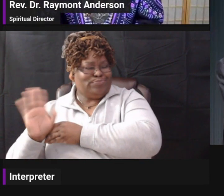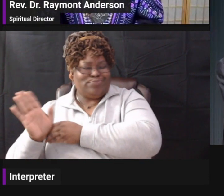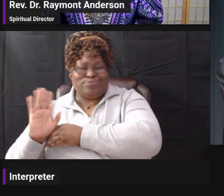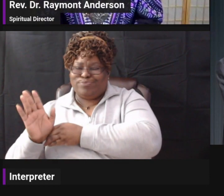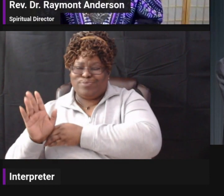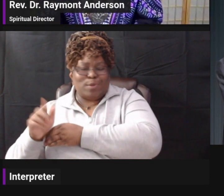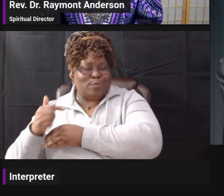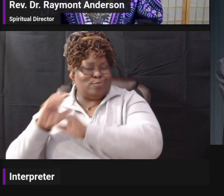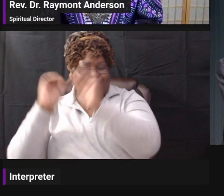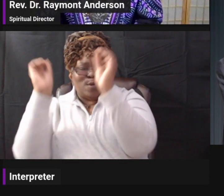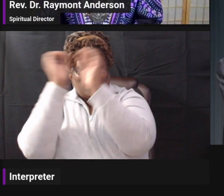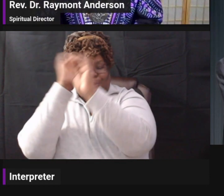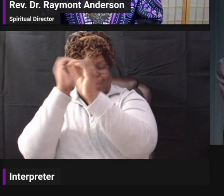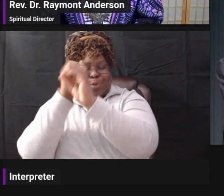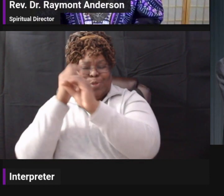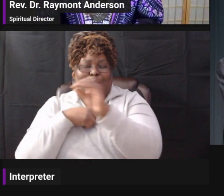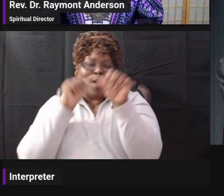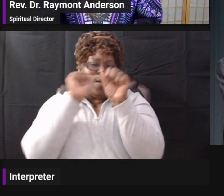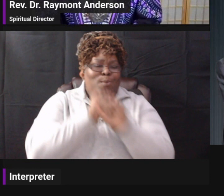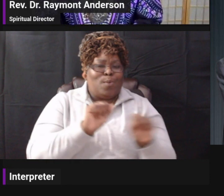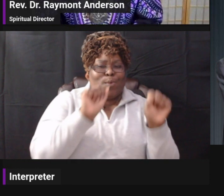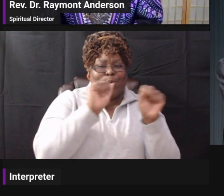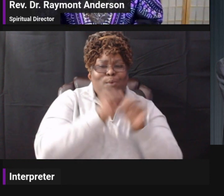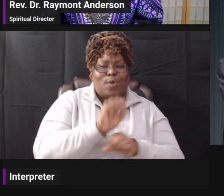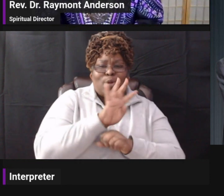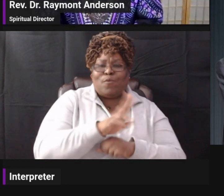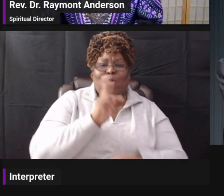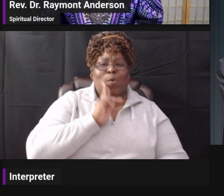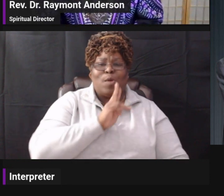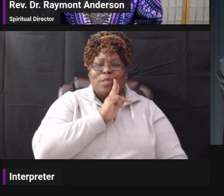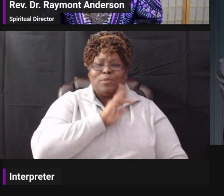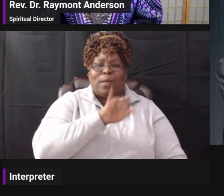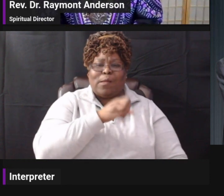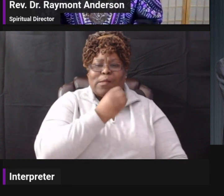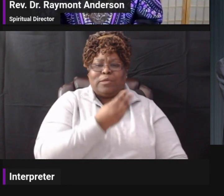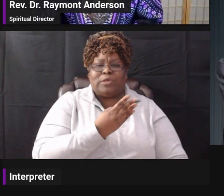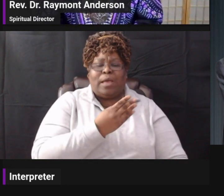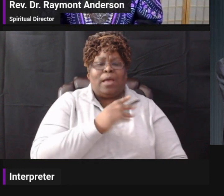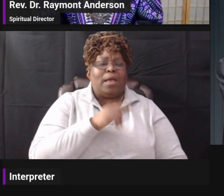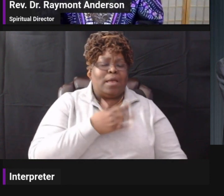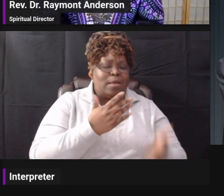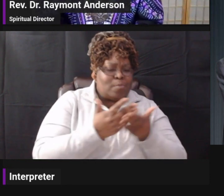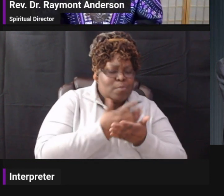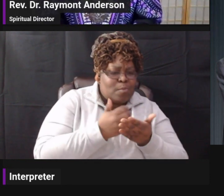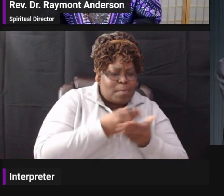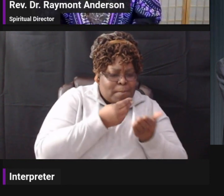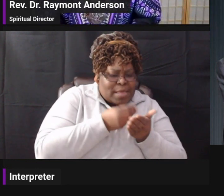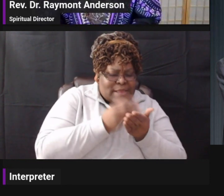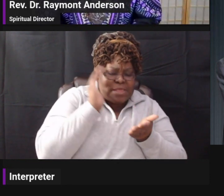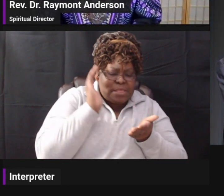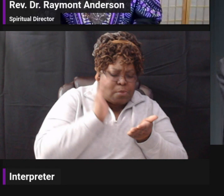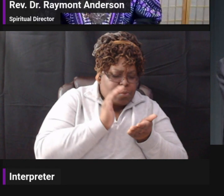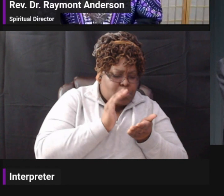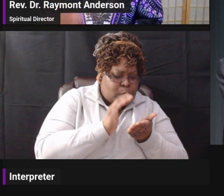inherited. No idea. So I'm still working 4 restaurants, grounding